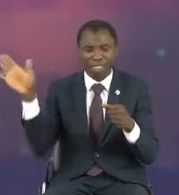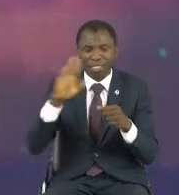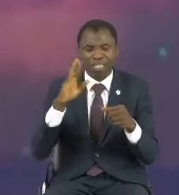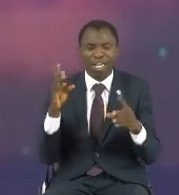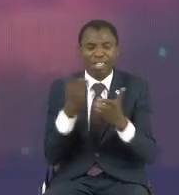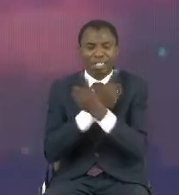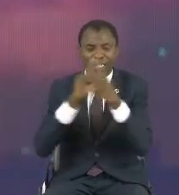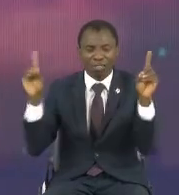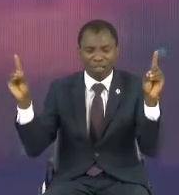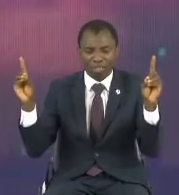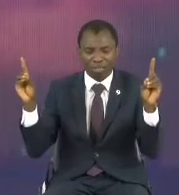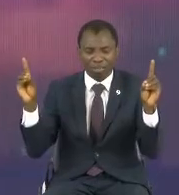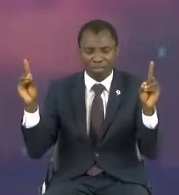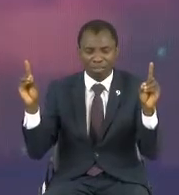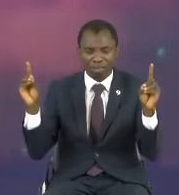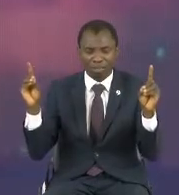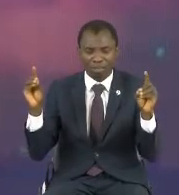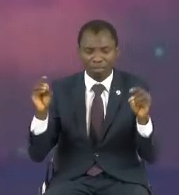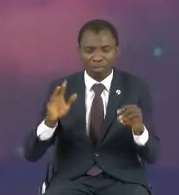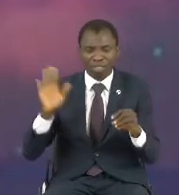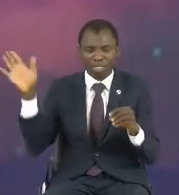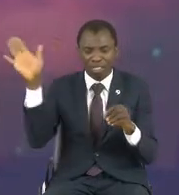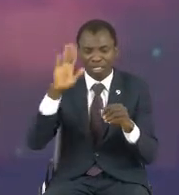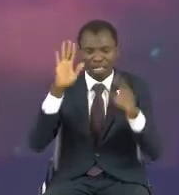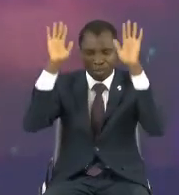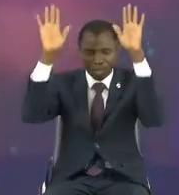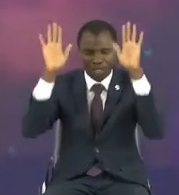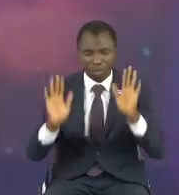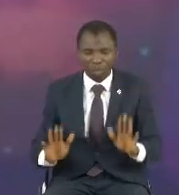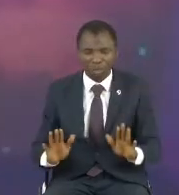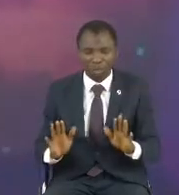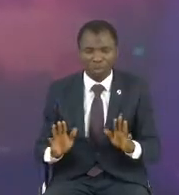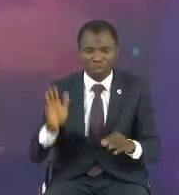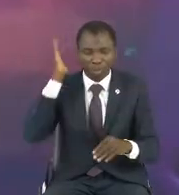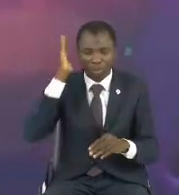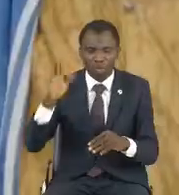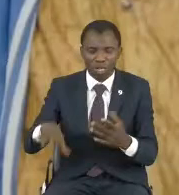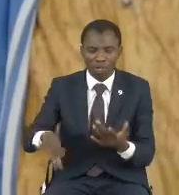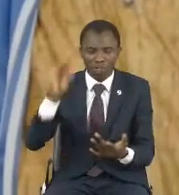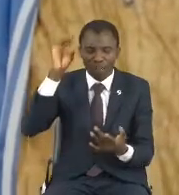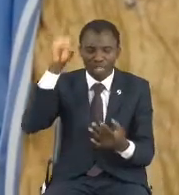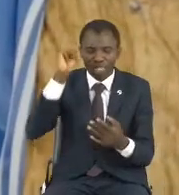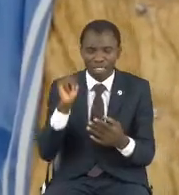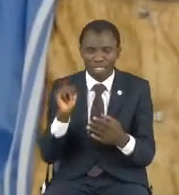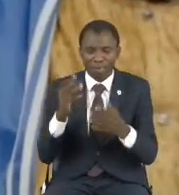deliverance, their miracle will locate them right now.